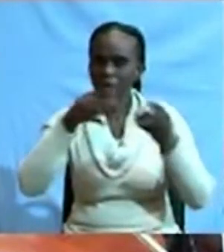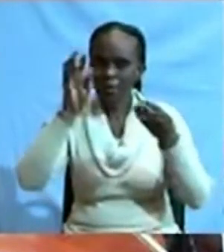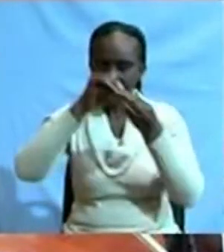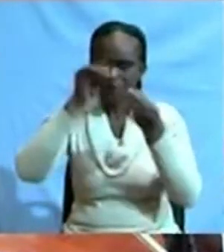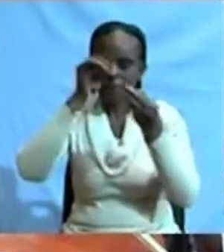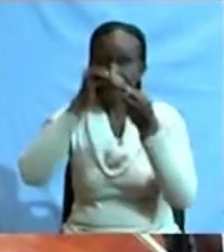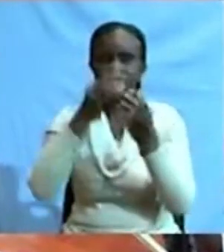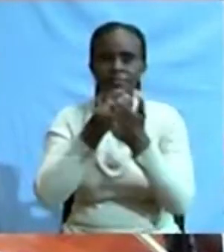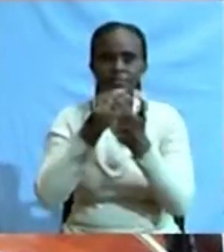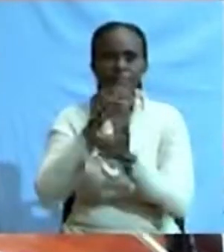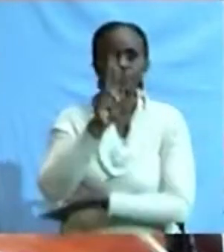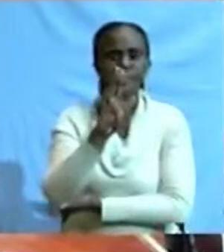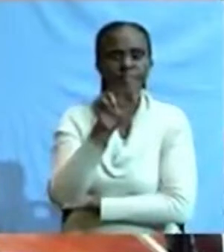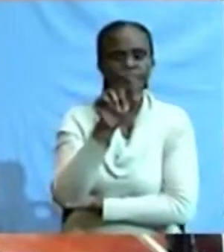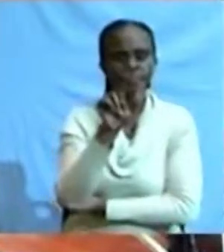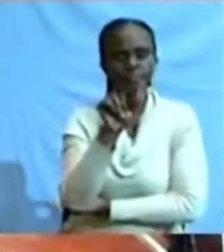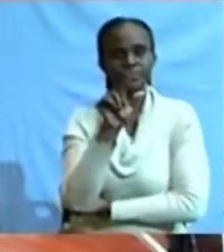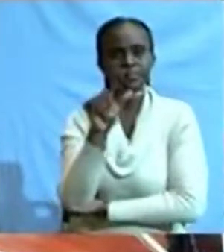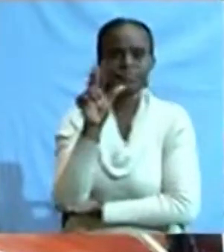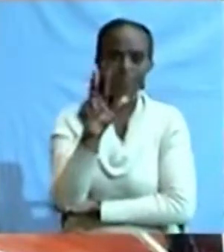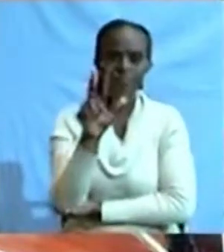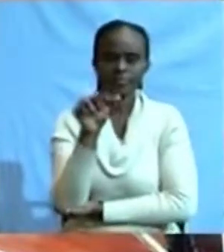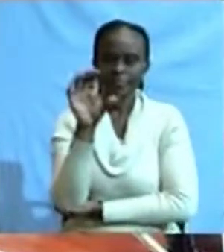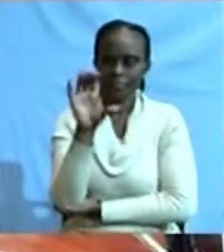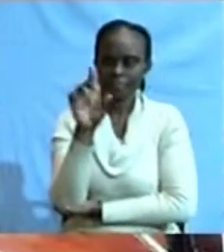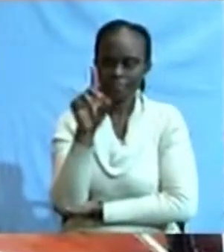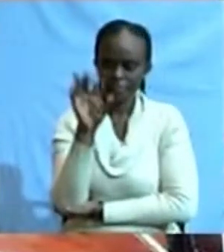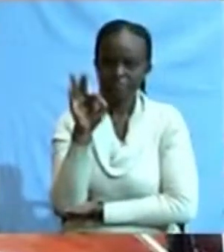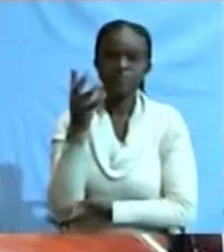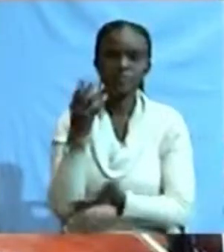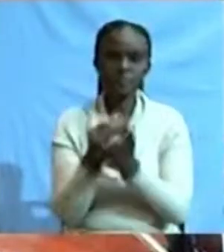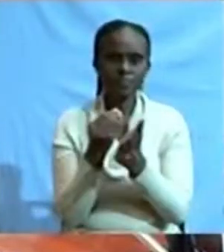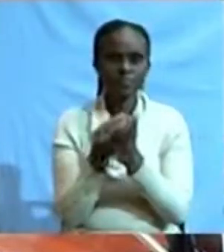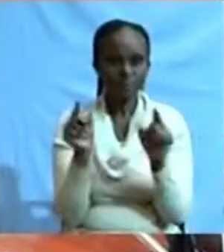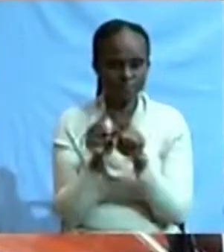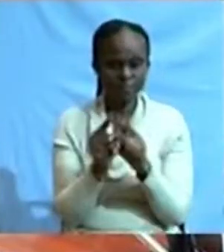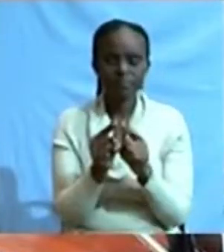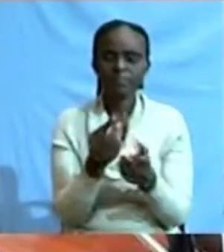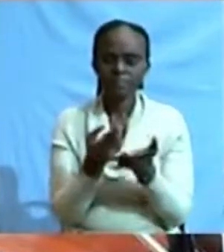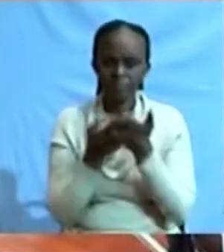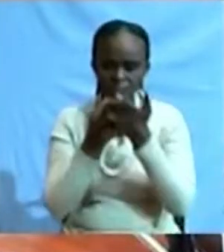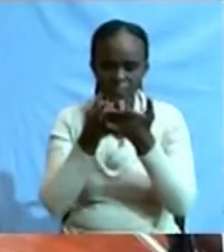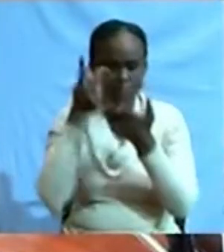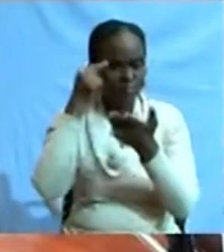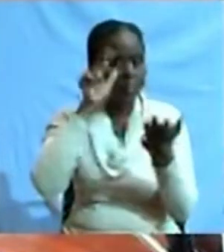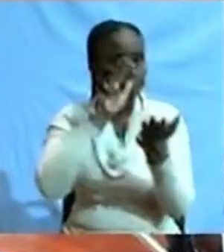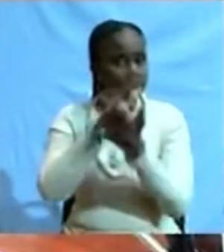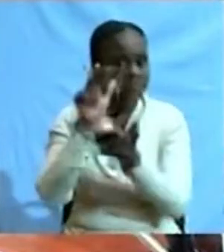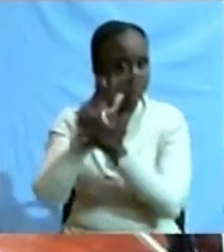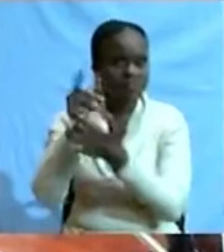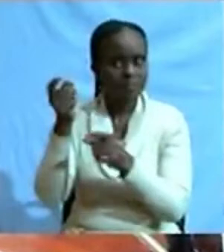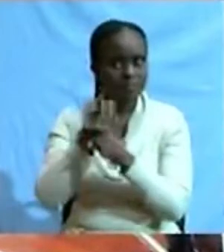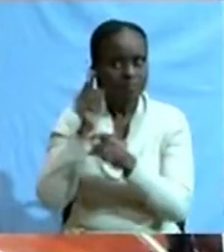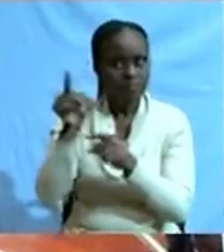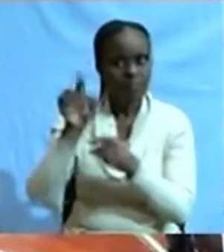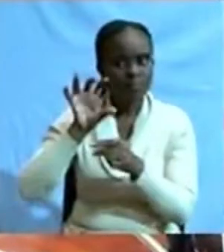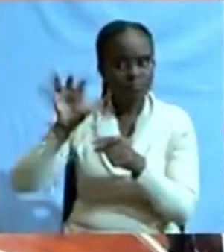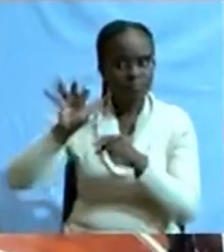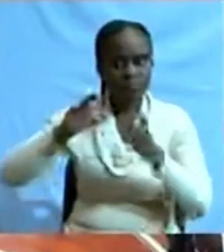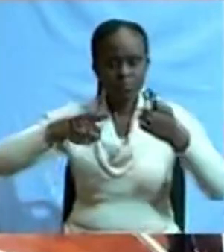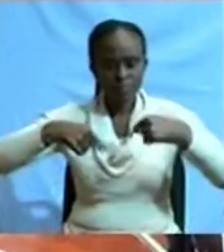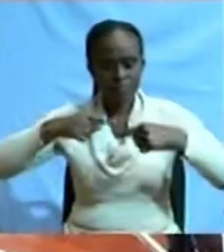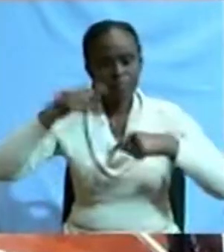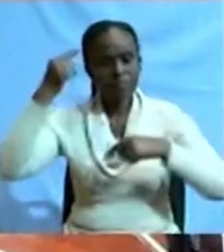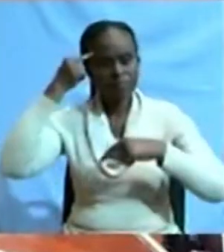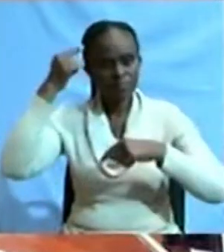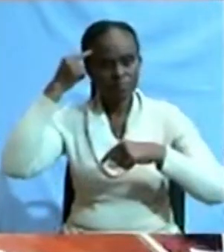funding using the 2023 CDF allocation, and subsequently recommended for approval by the provincial local government